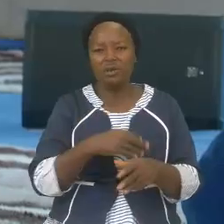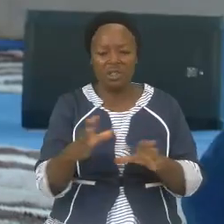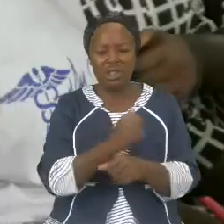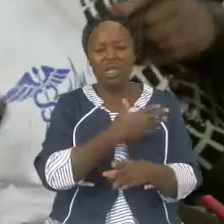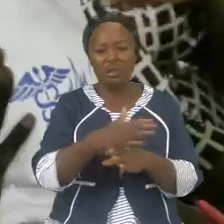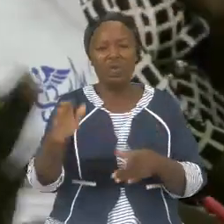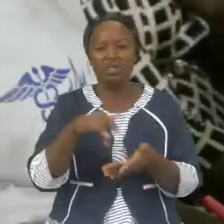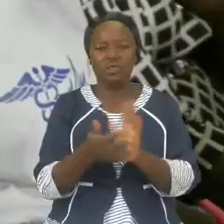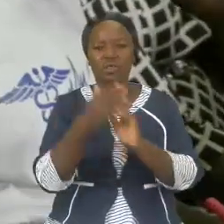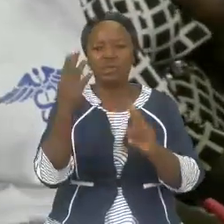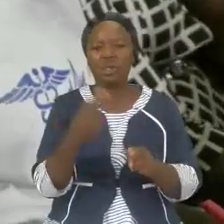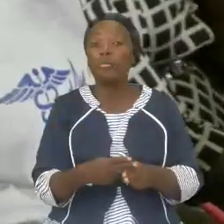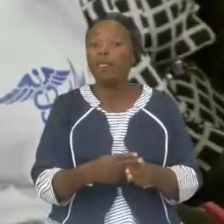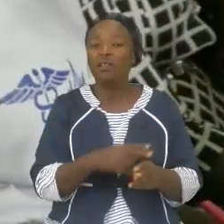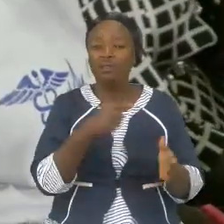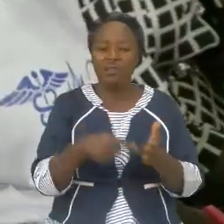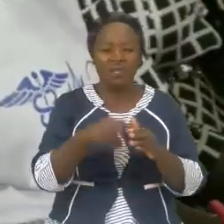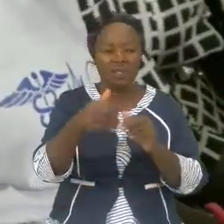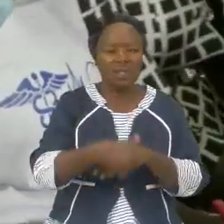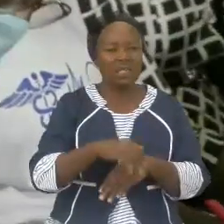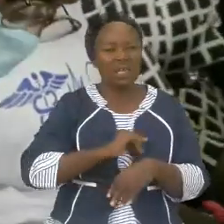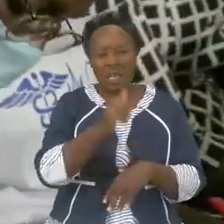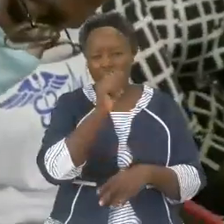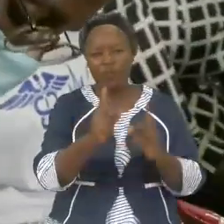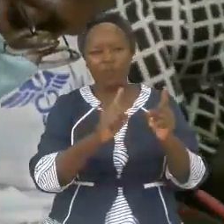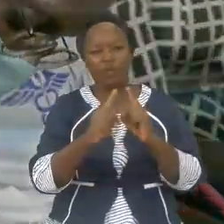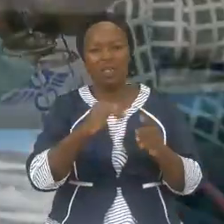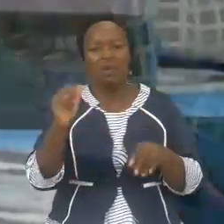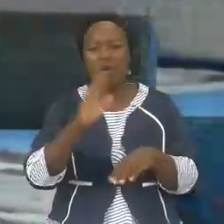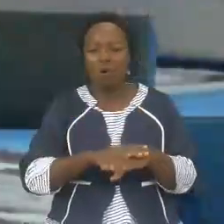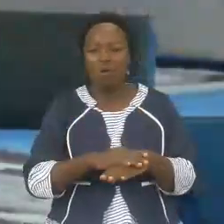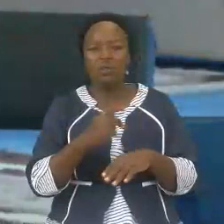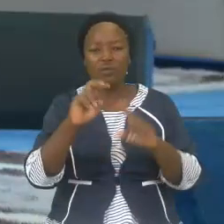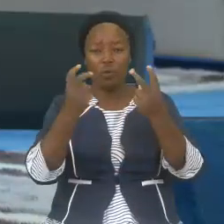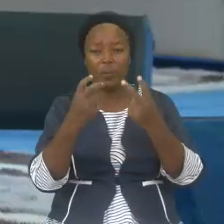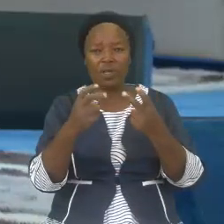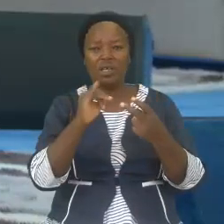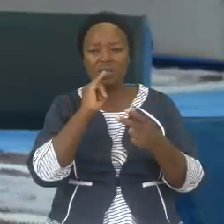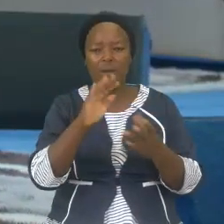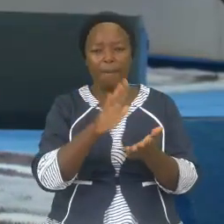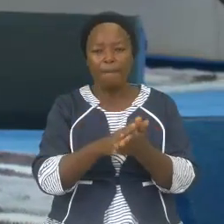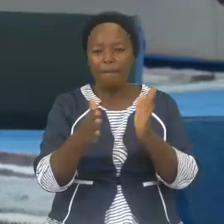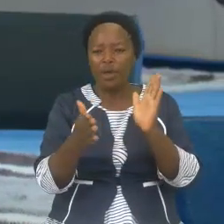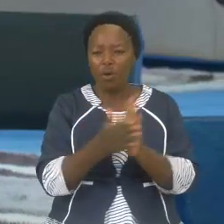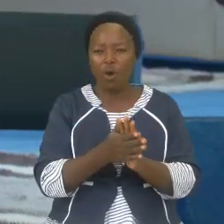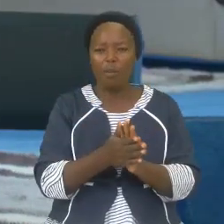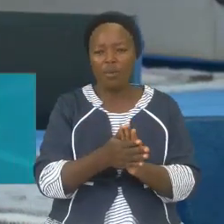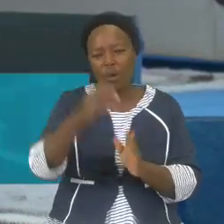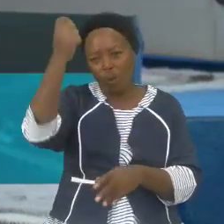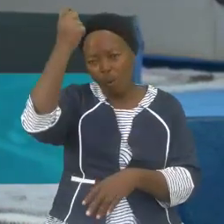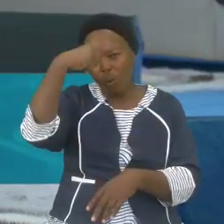vanish away. Tonight I'm talking on becoming wise and shining